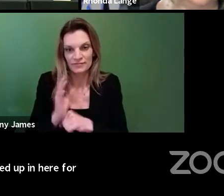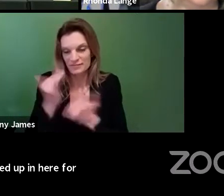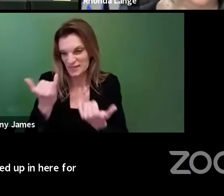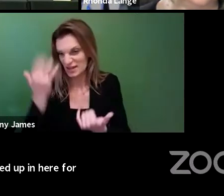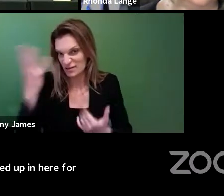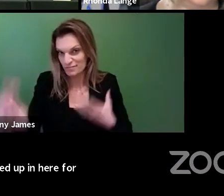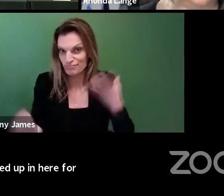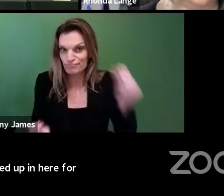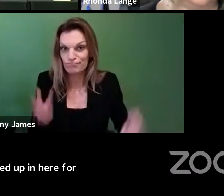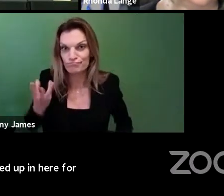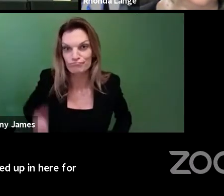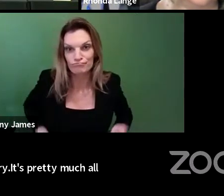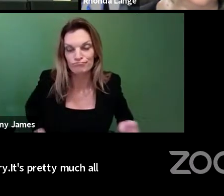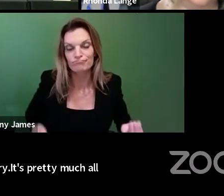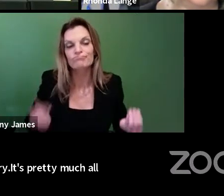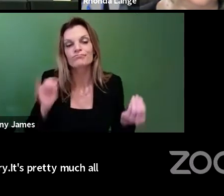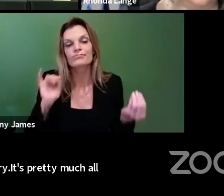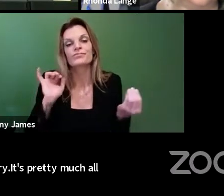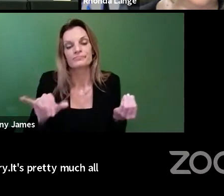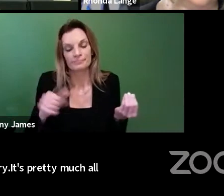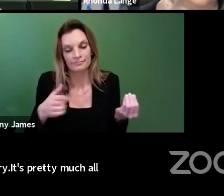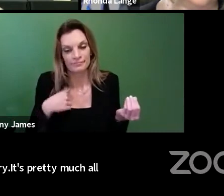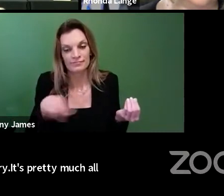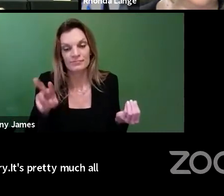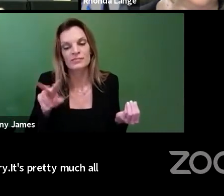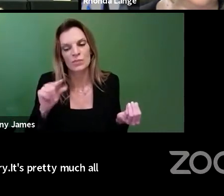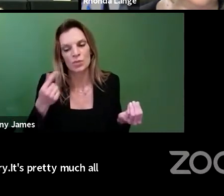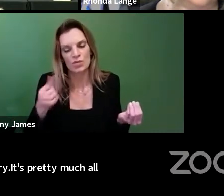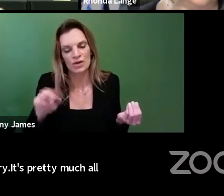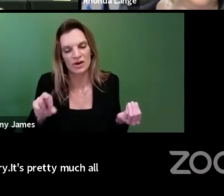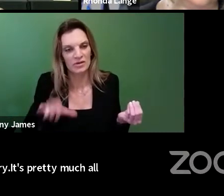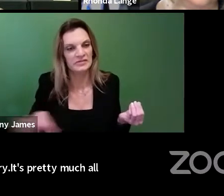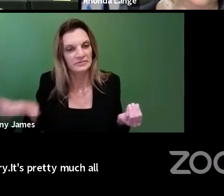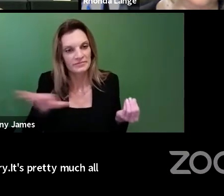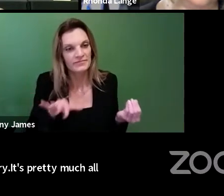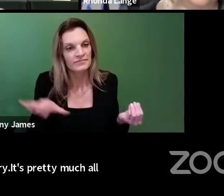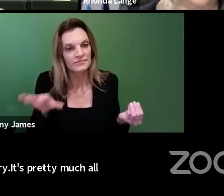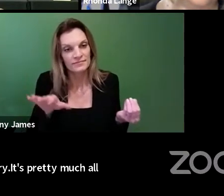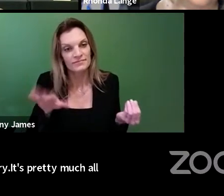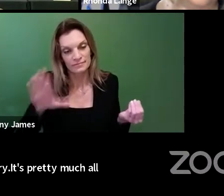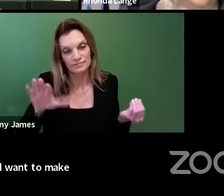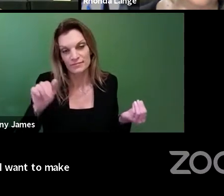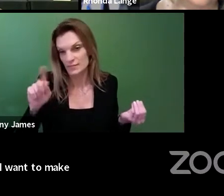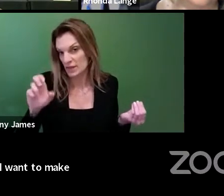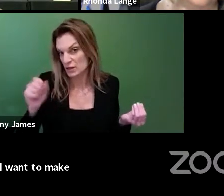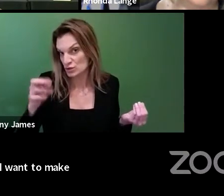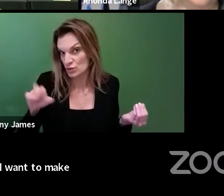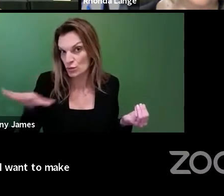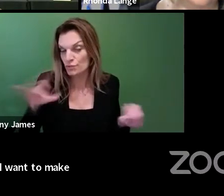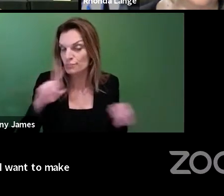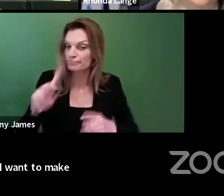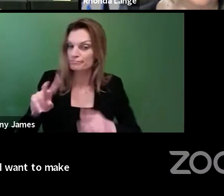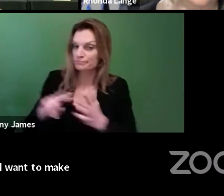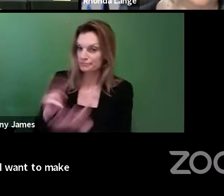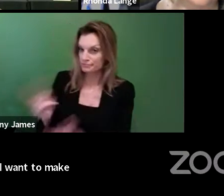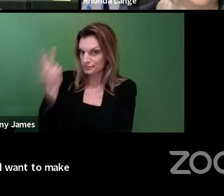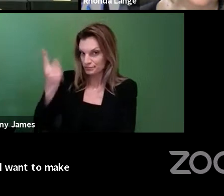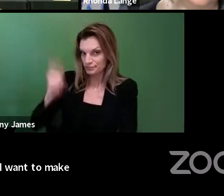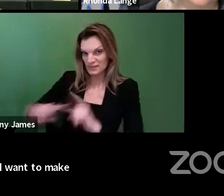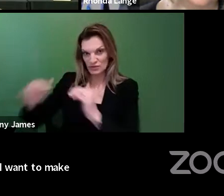disappeared. The big point I want to make is Grand Rapids and the lakeshore are two distinct